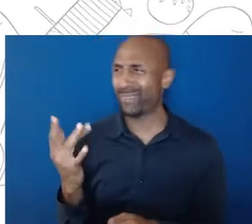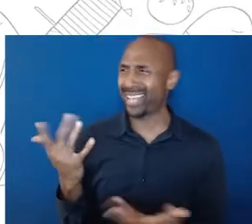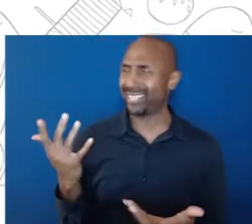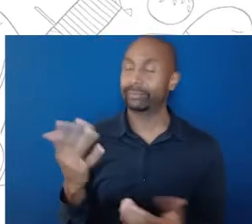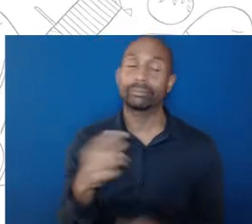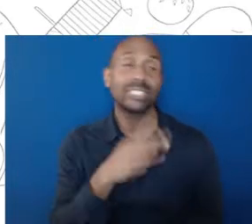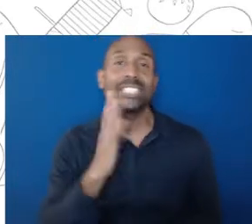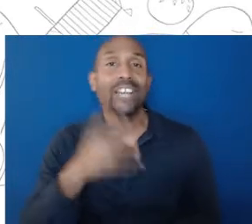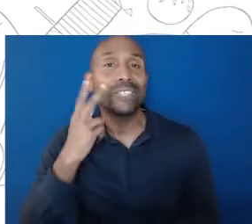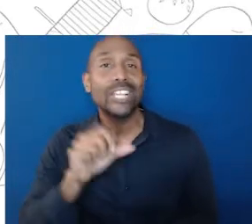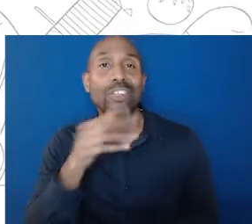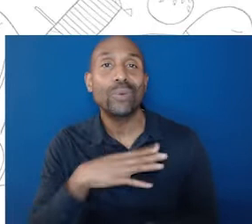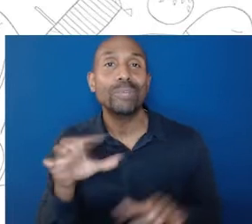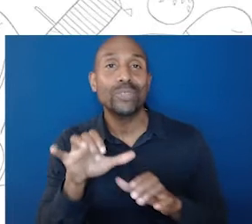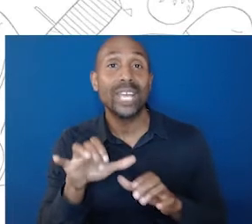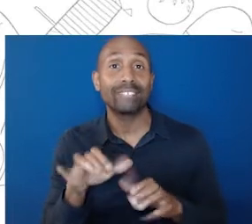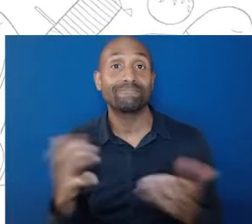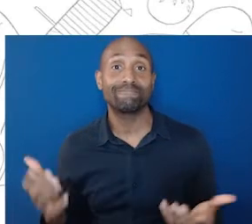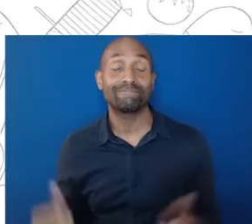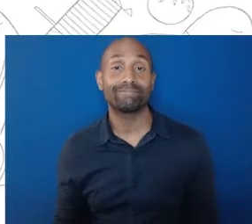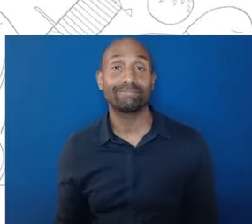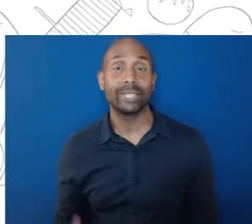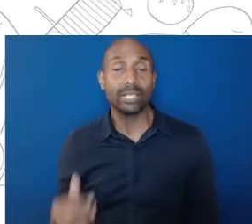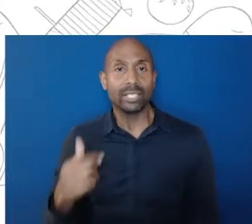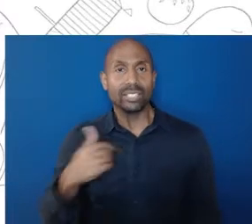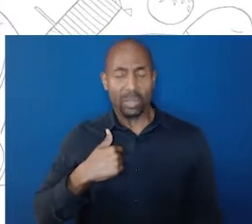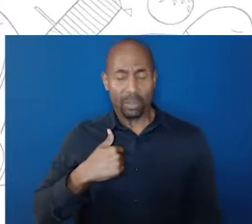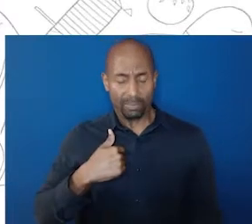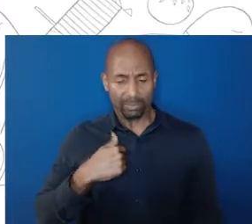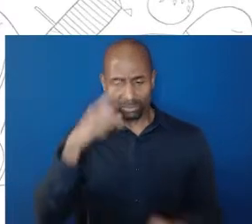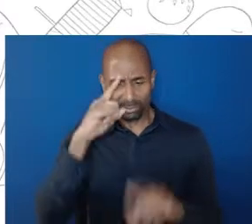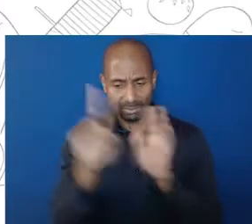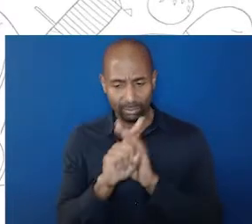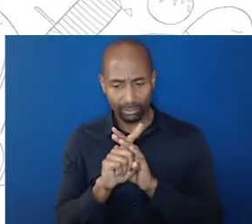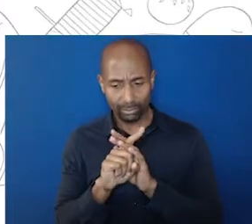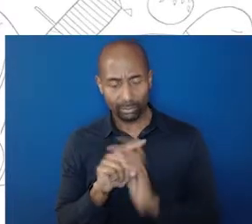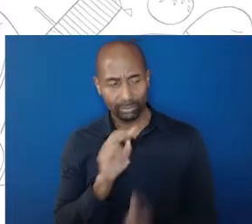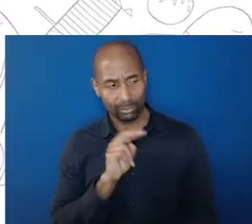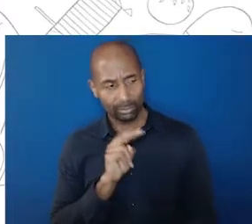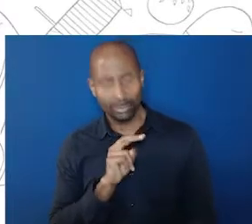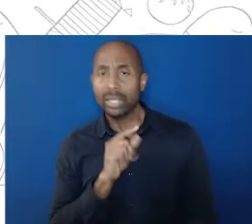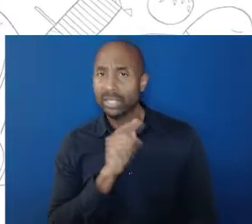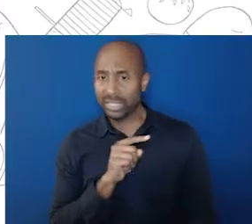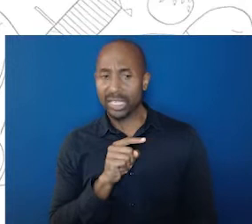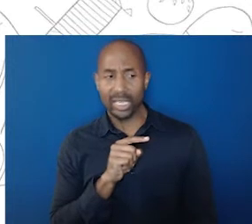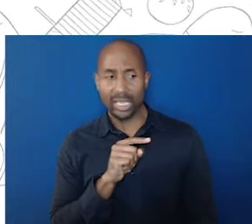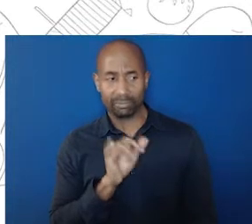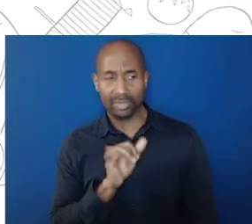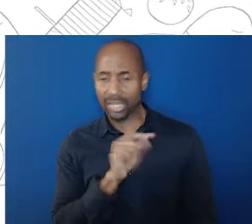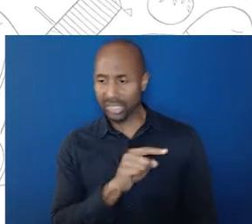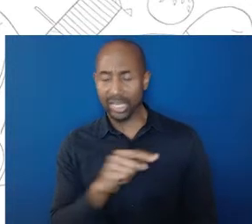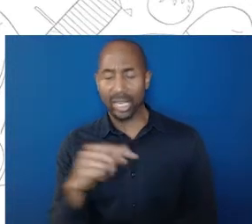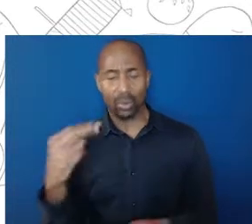I thought, now that she has seen that, it's a thing that she might want to do. And if